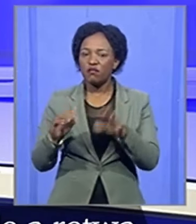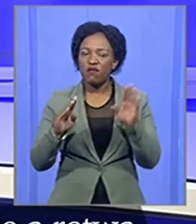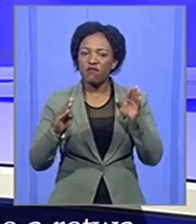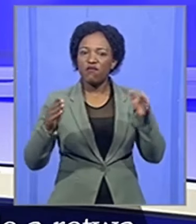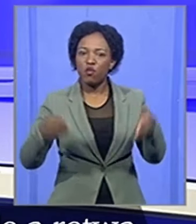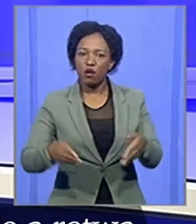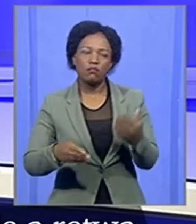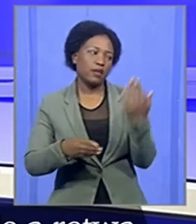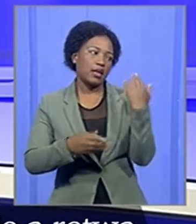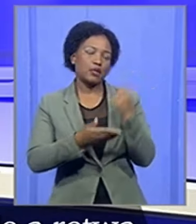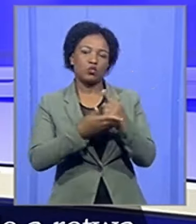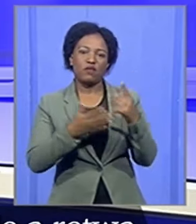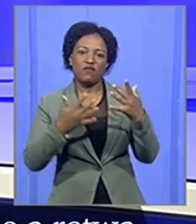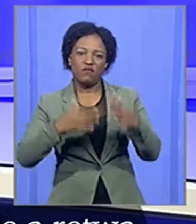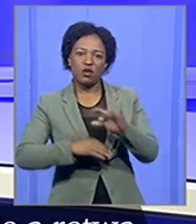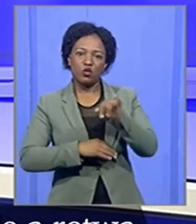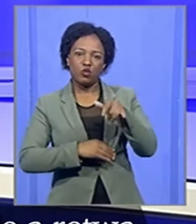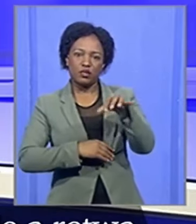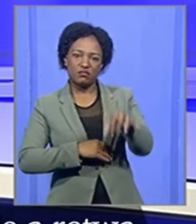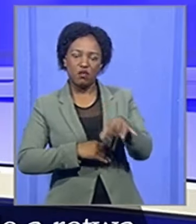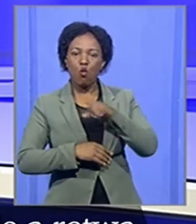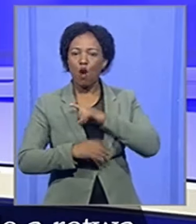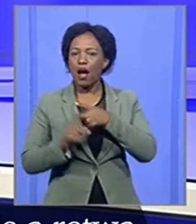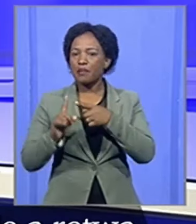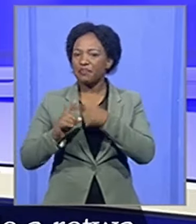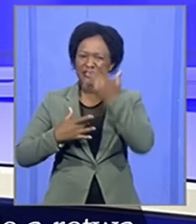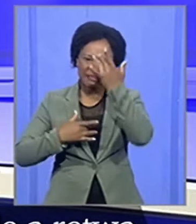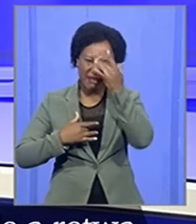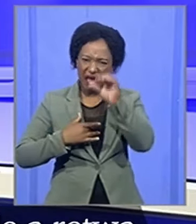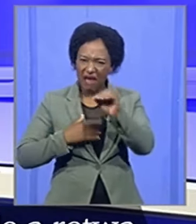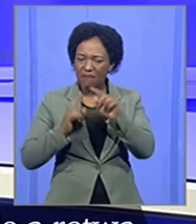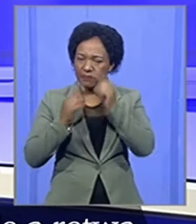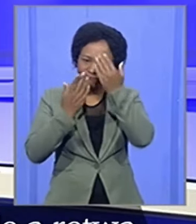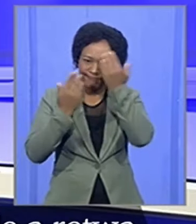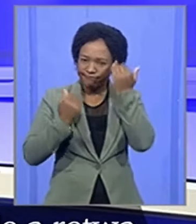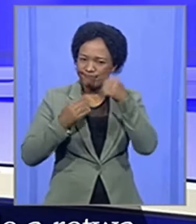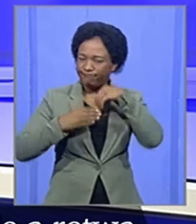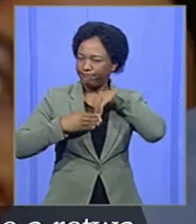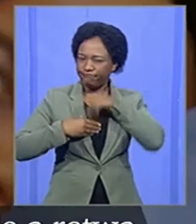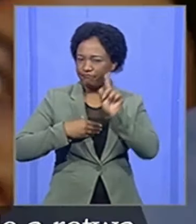ya go feta ka Johannesburg morago ga bolwetši jo bo sa tsebjego.